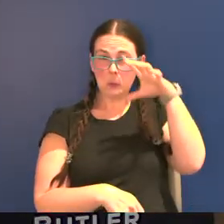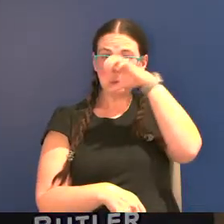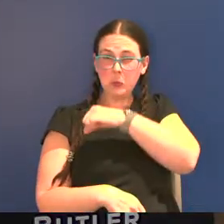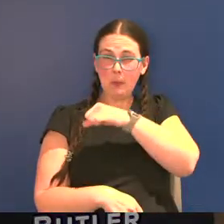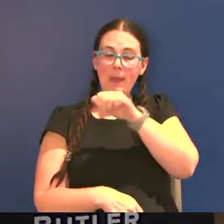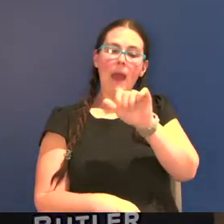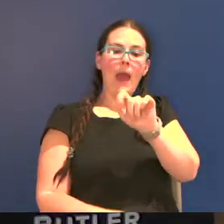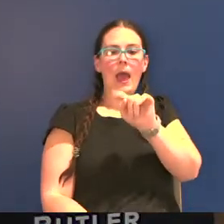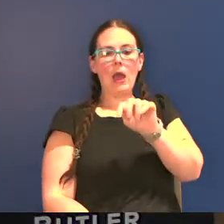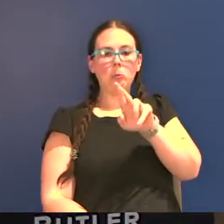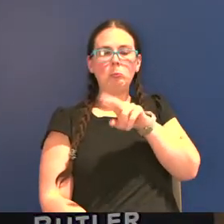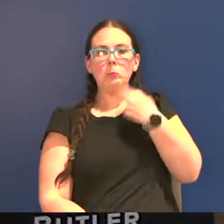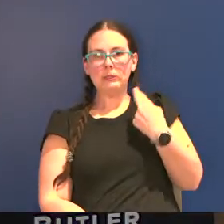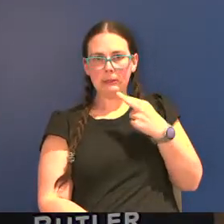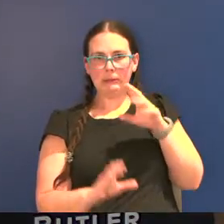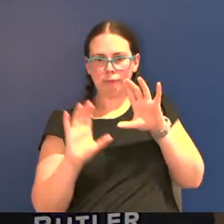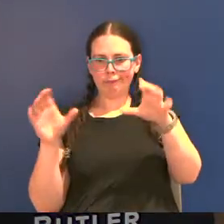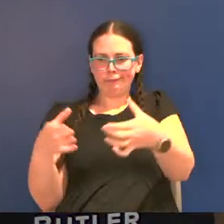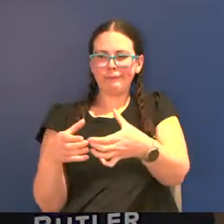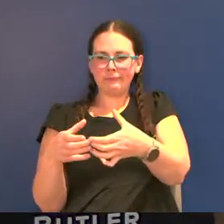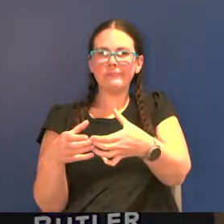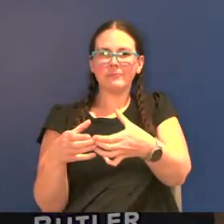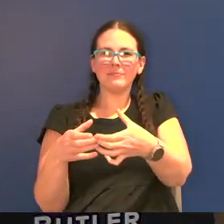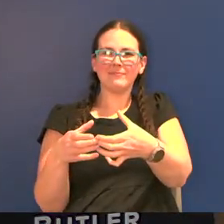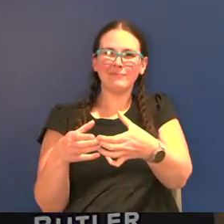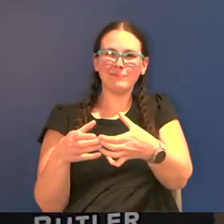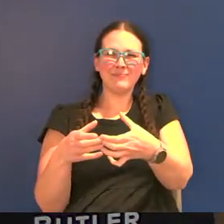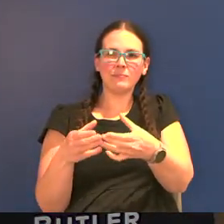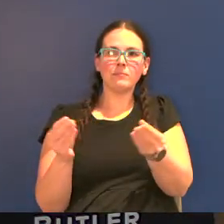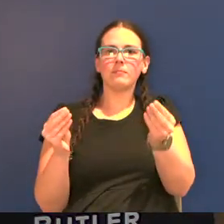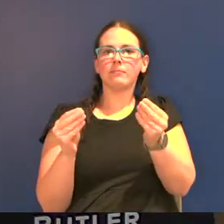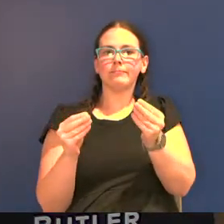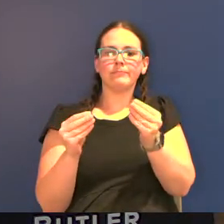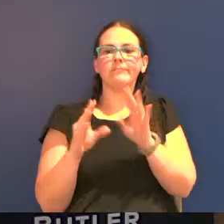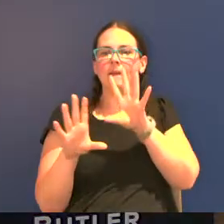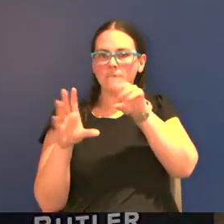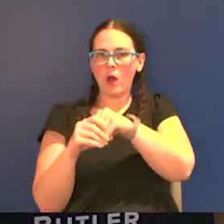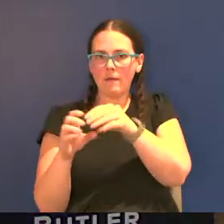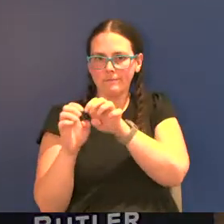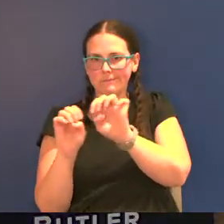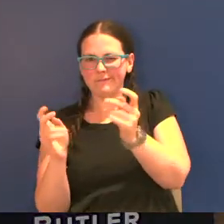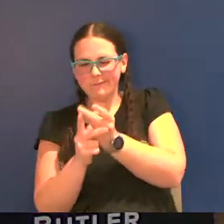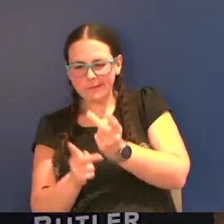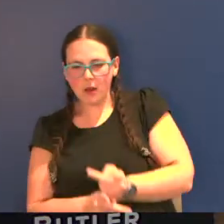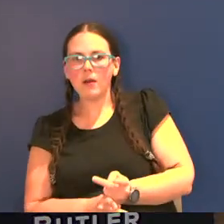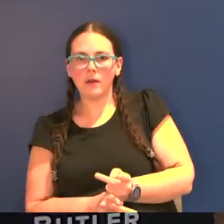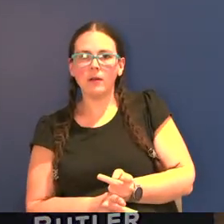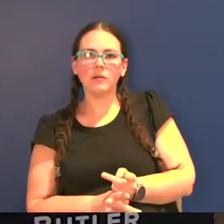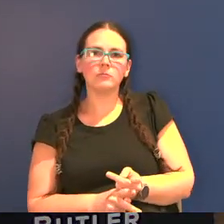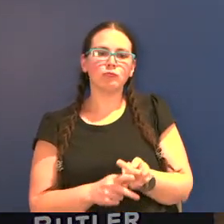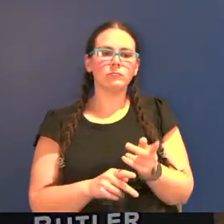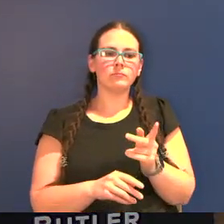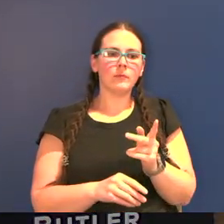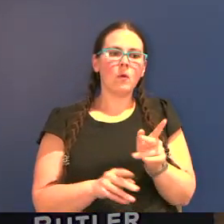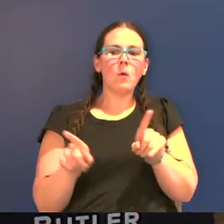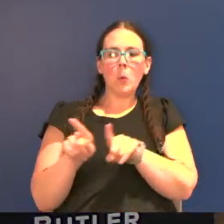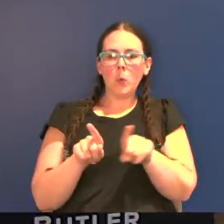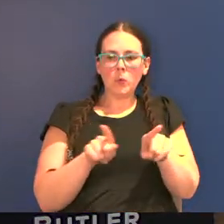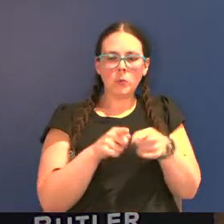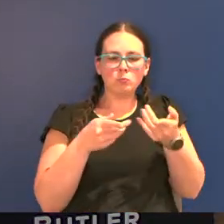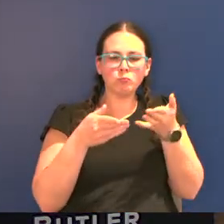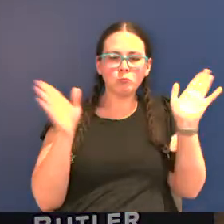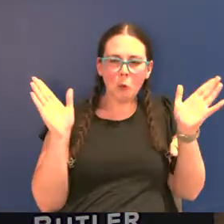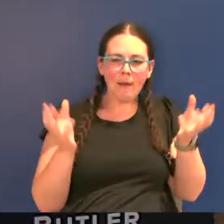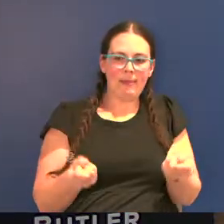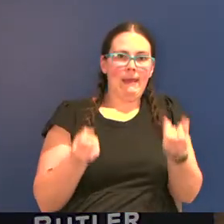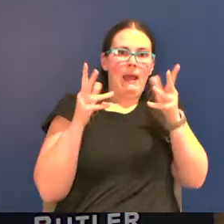population is brought into the equation and the overall population,